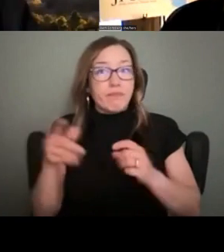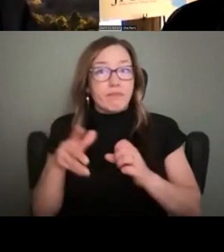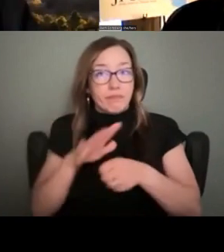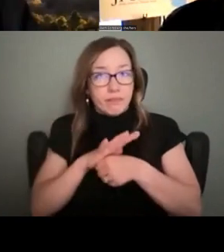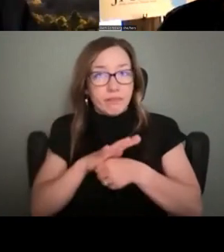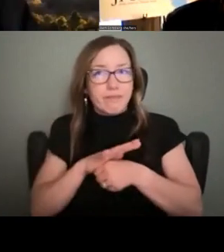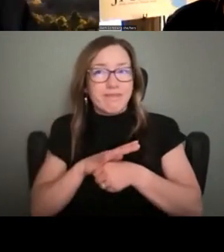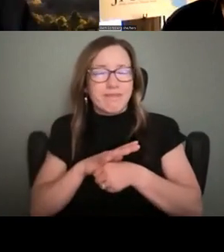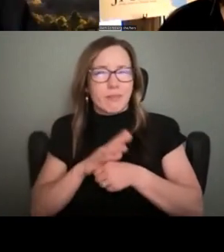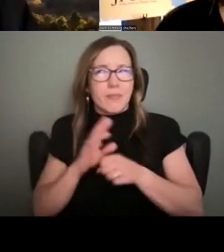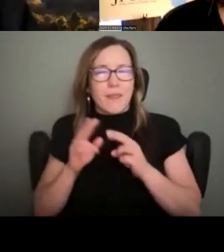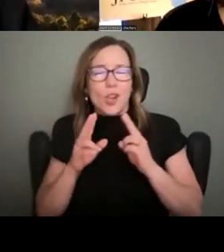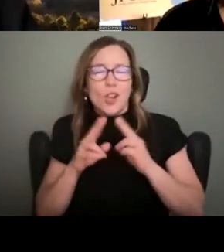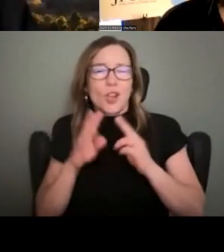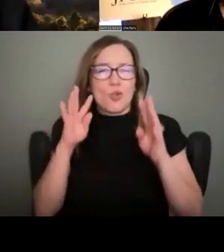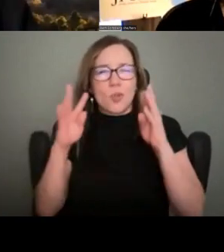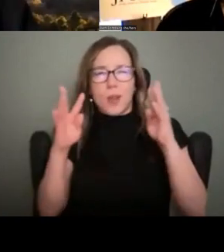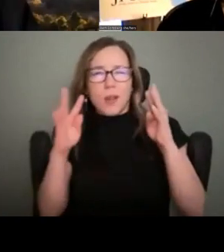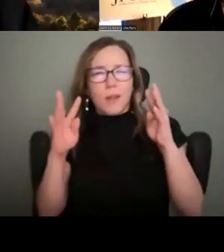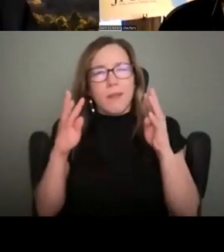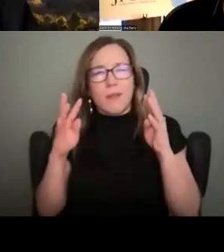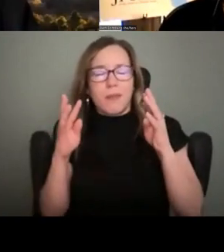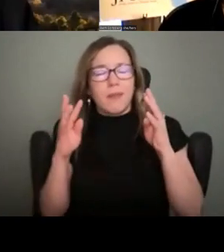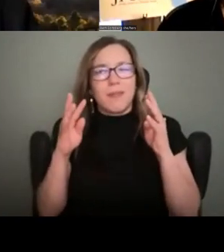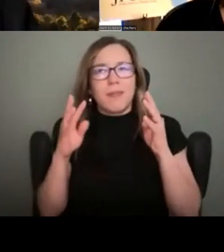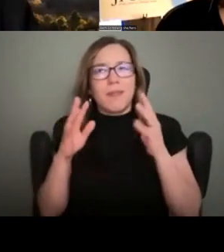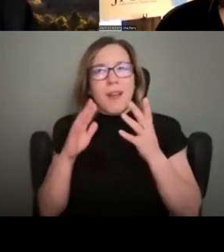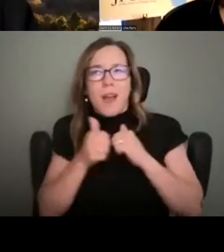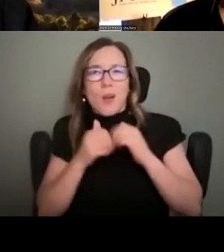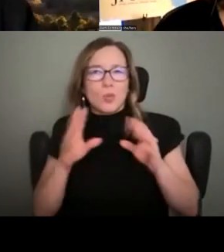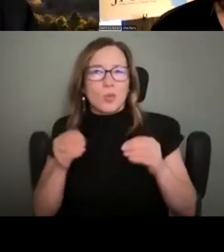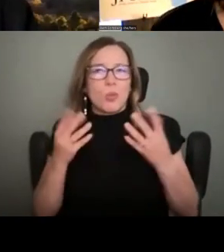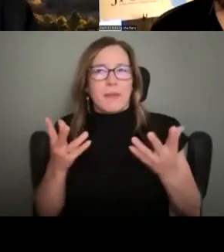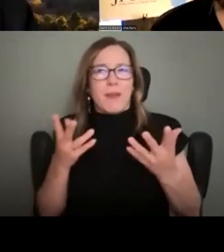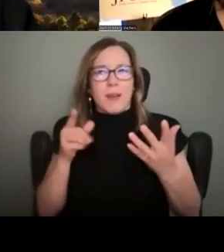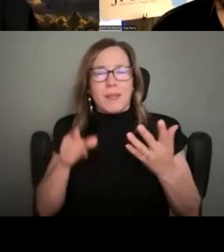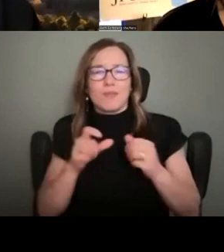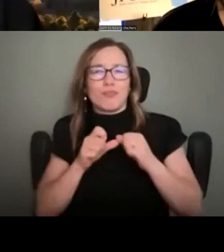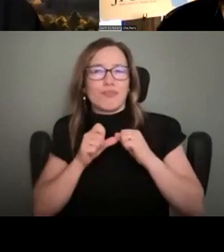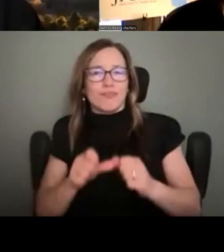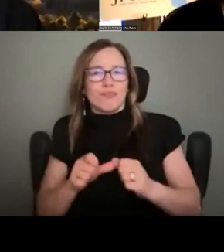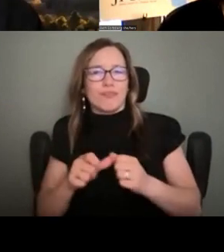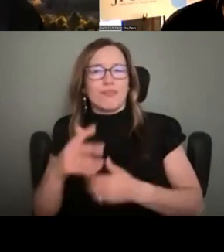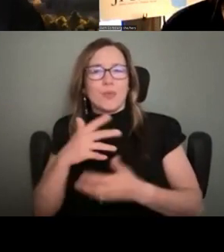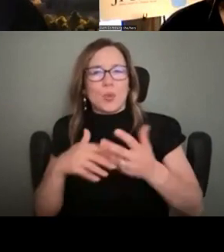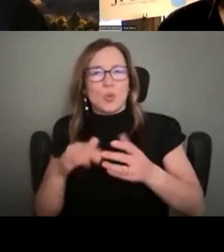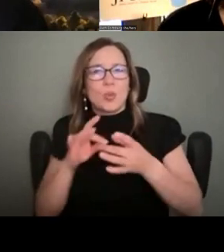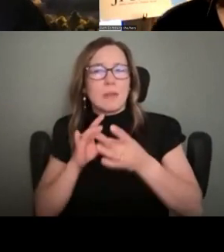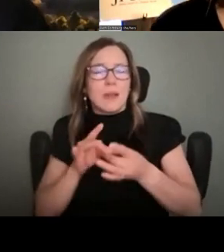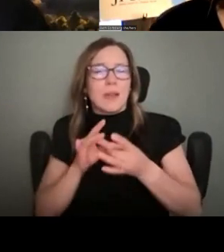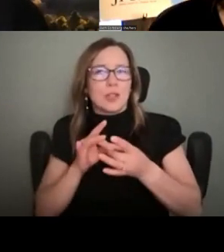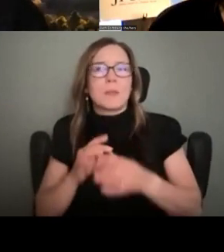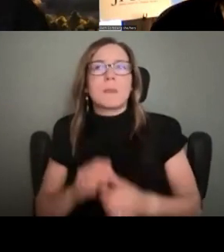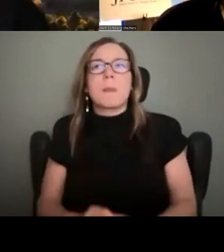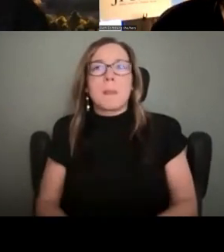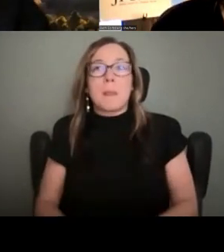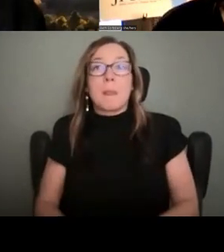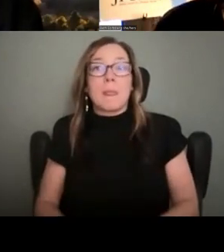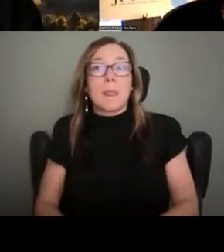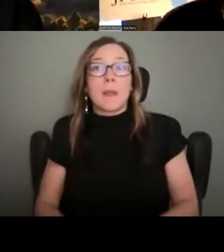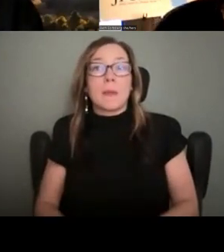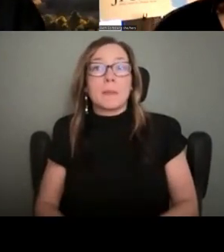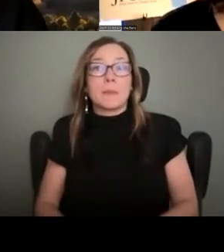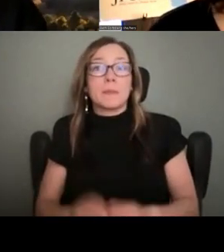really creative about how to provide this ongoing social connection. A lot converted to